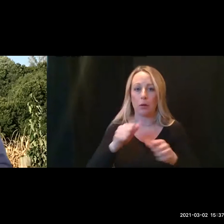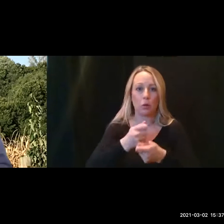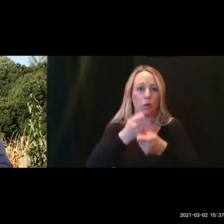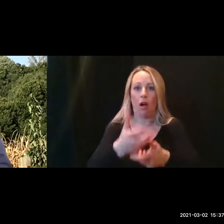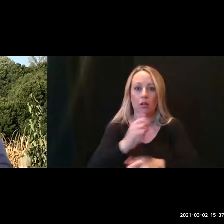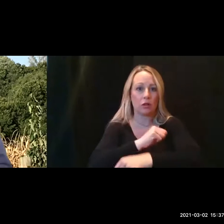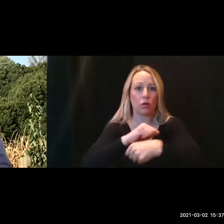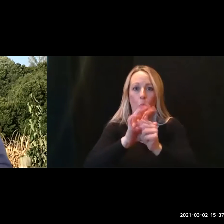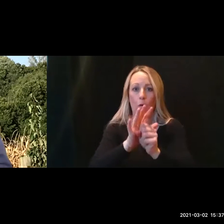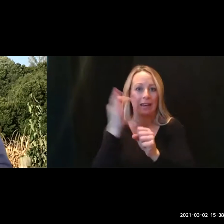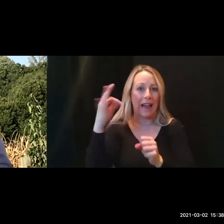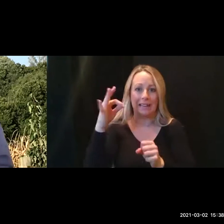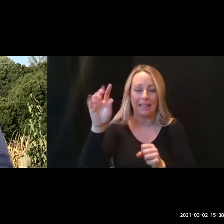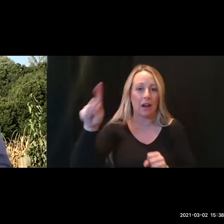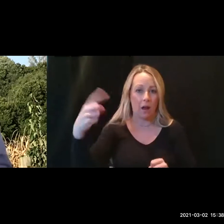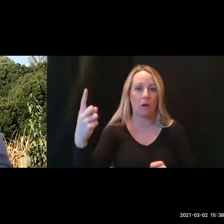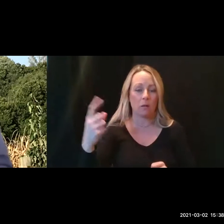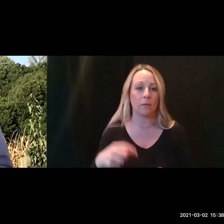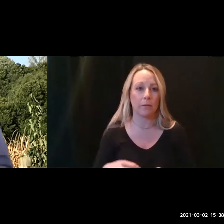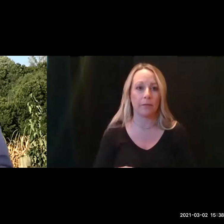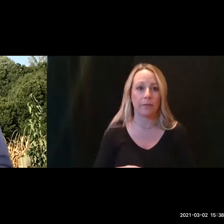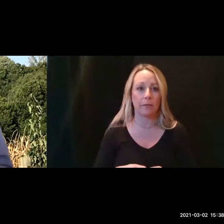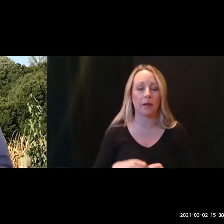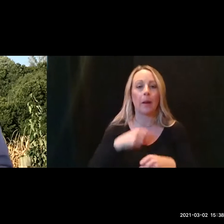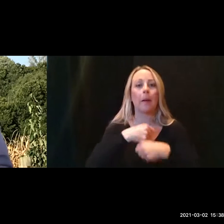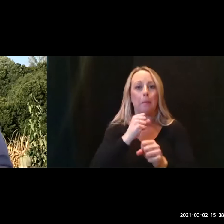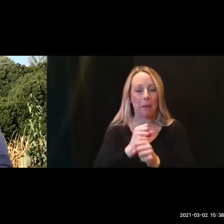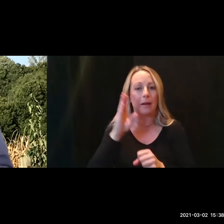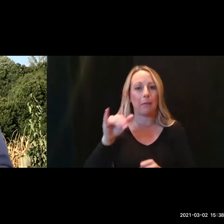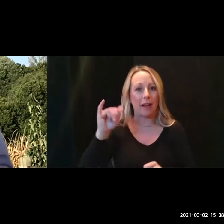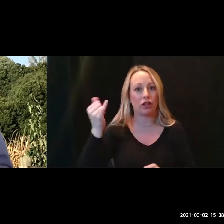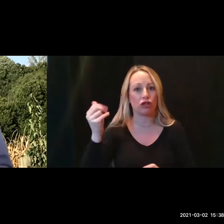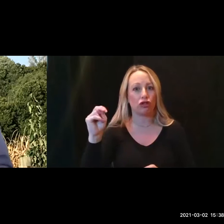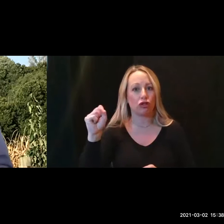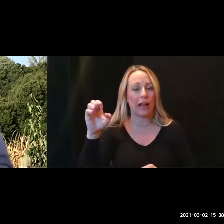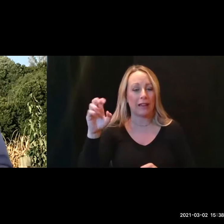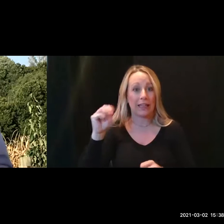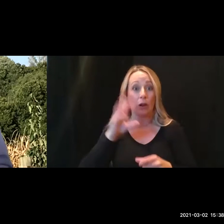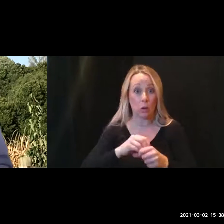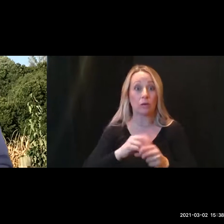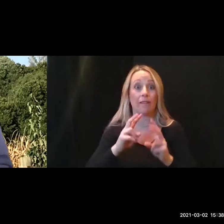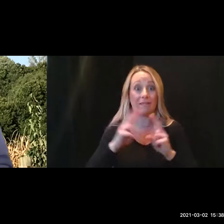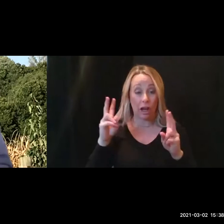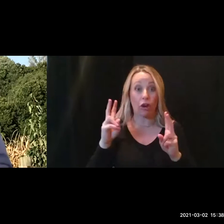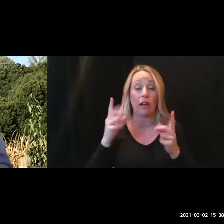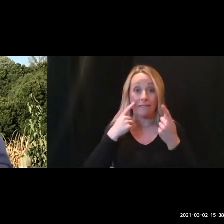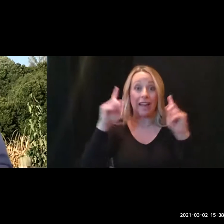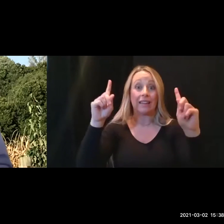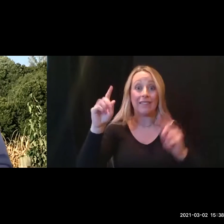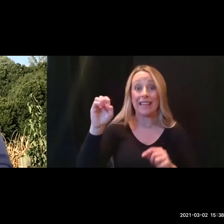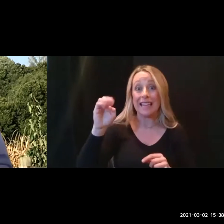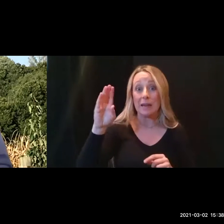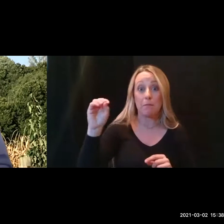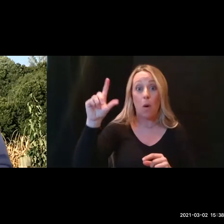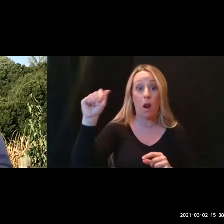COVID-19 by itself. It's made by Janssen, including a very effective Ebola virus vaccine. So we